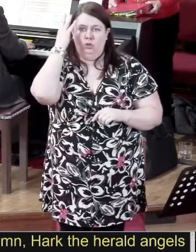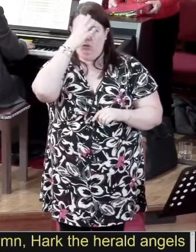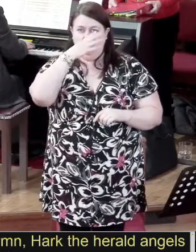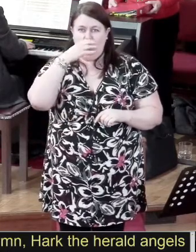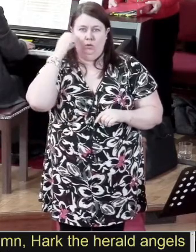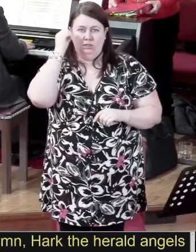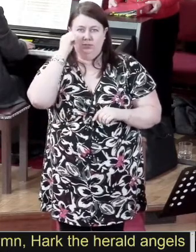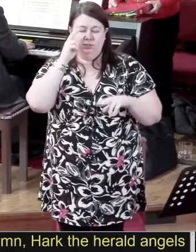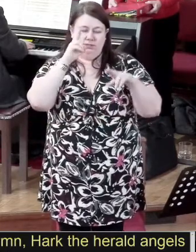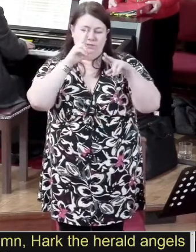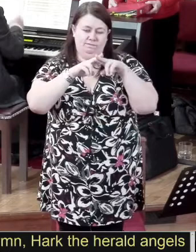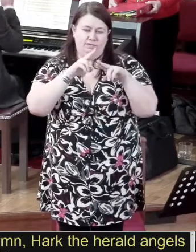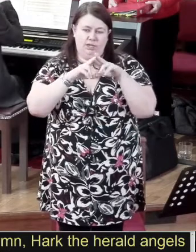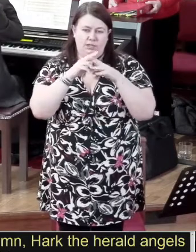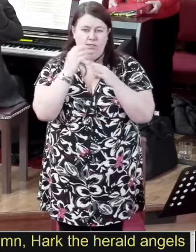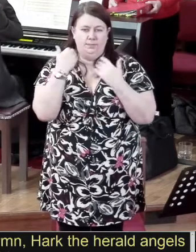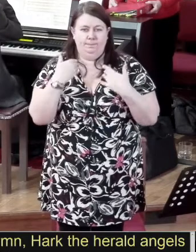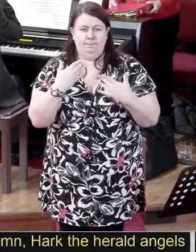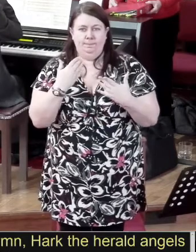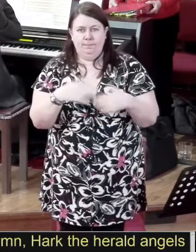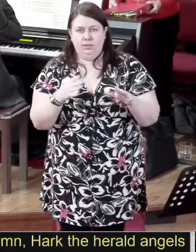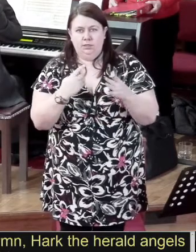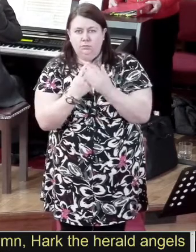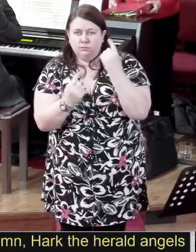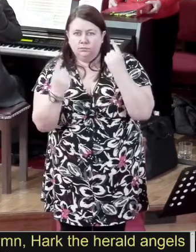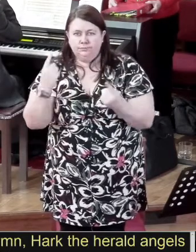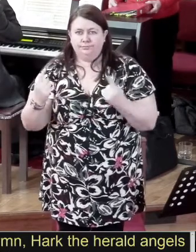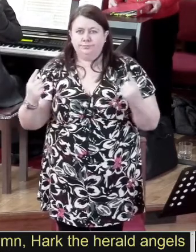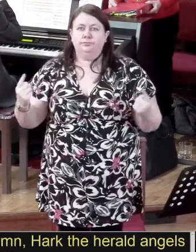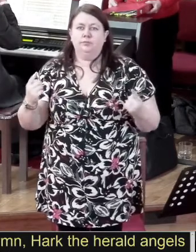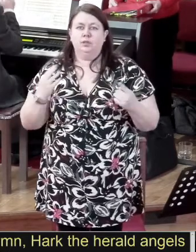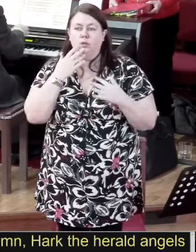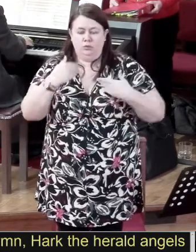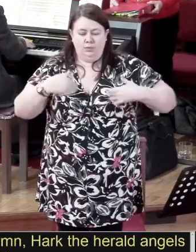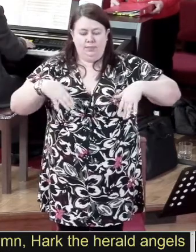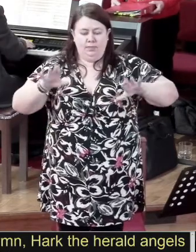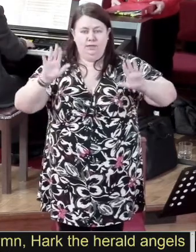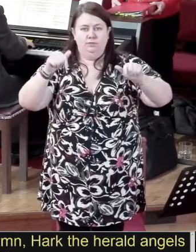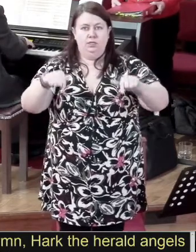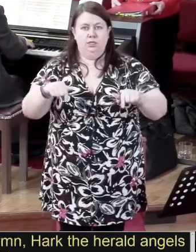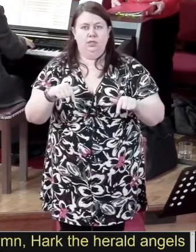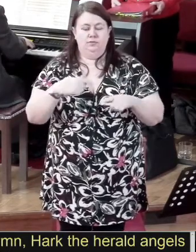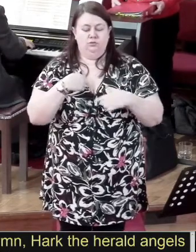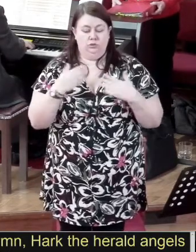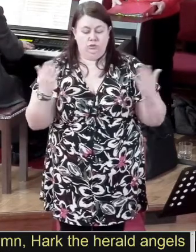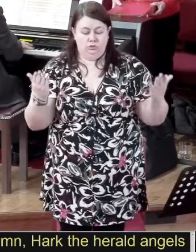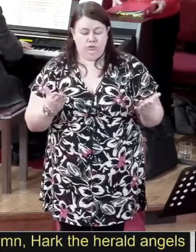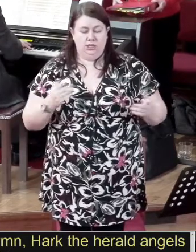Spirit, be with each one of you and all whom you love, today and forevermore.